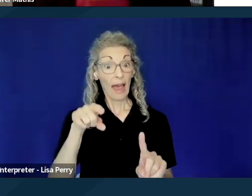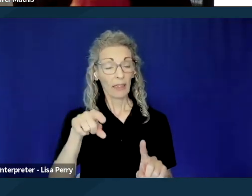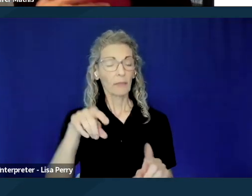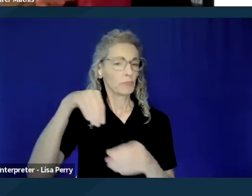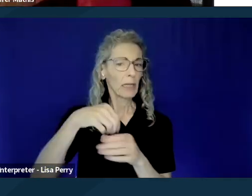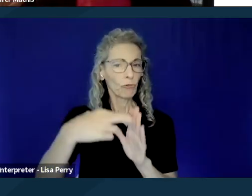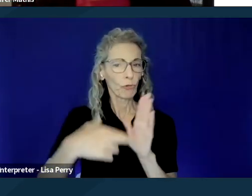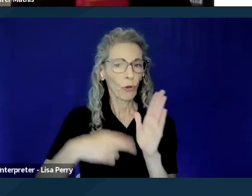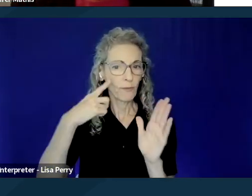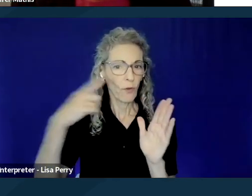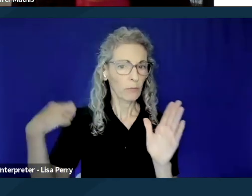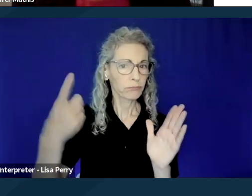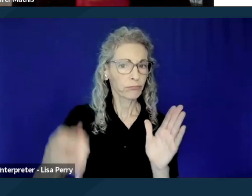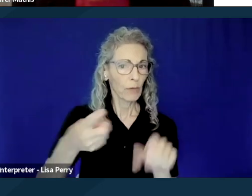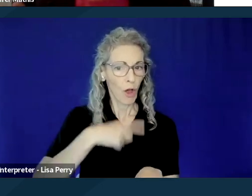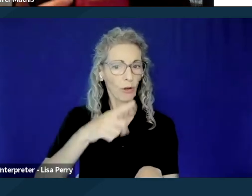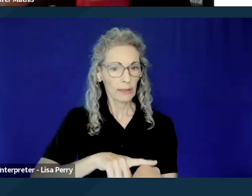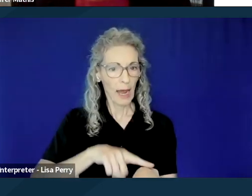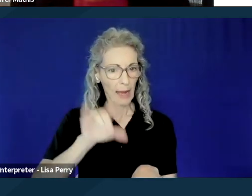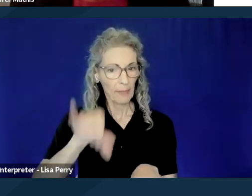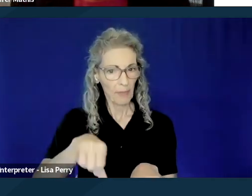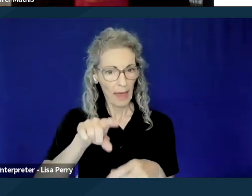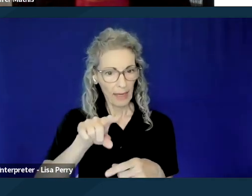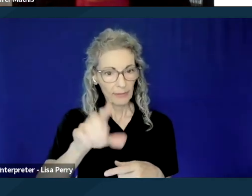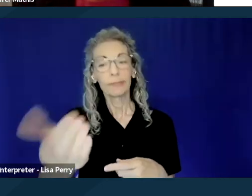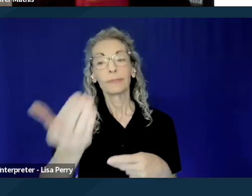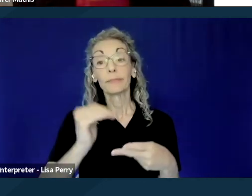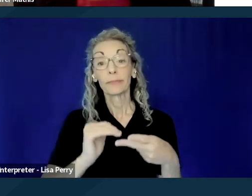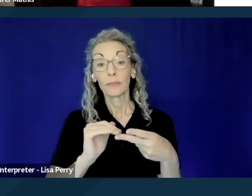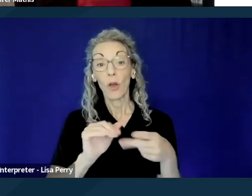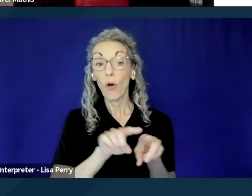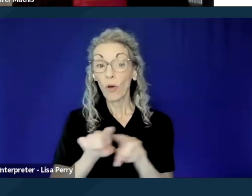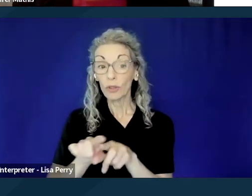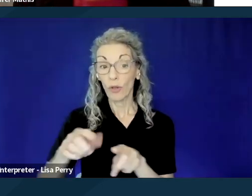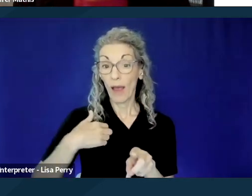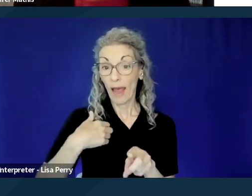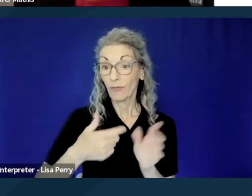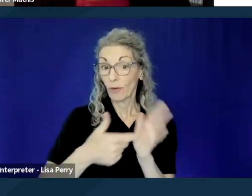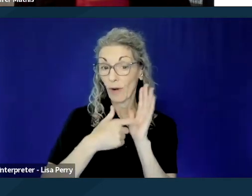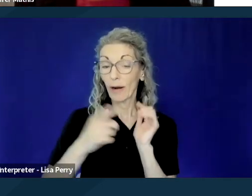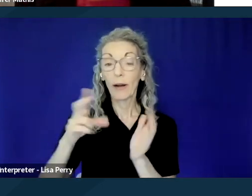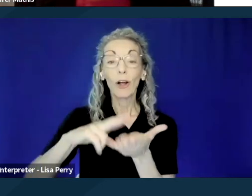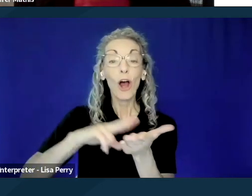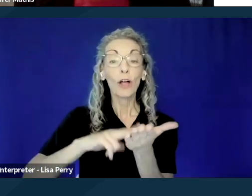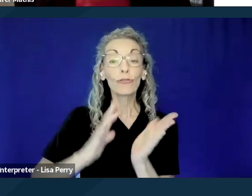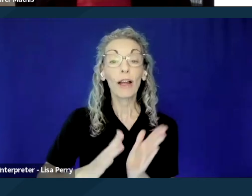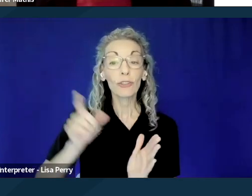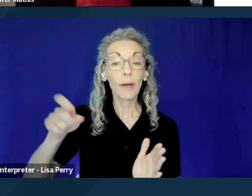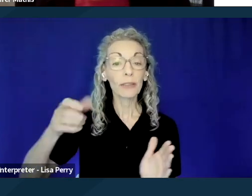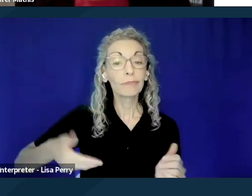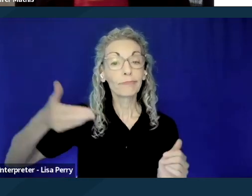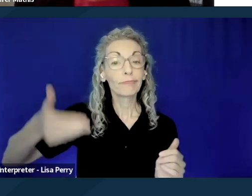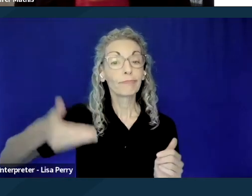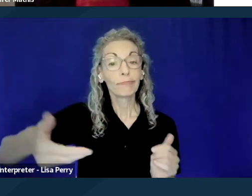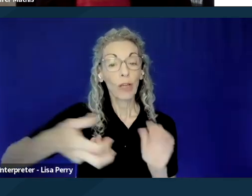time. There is also a requirement that a contractor do periodic reviews of their